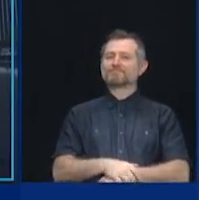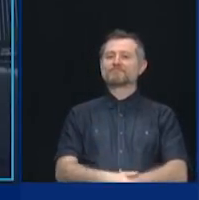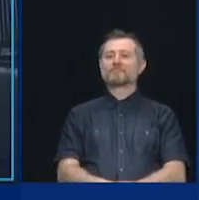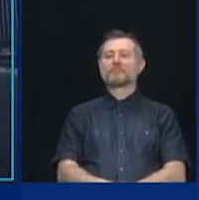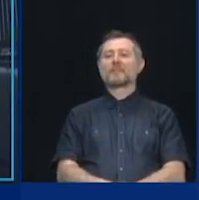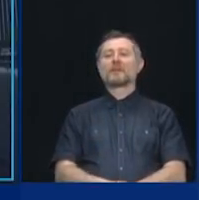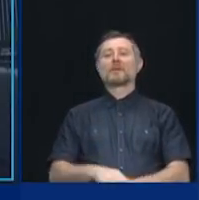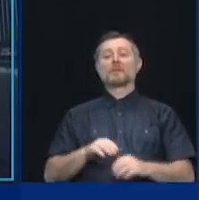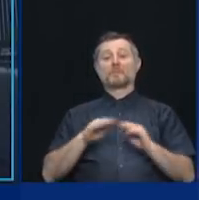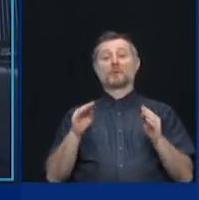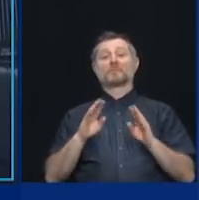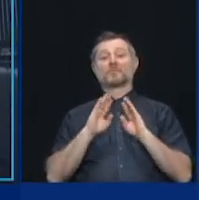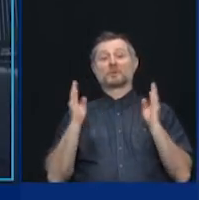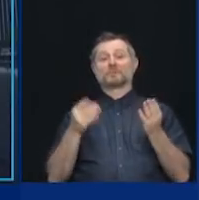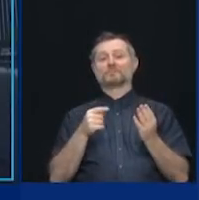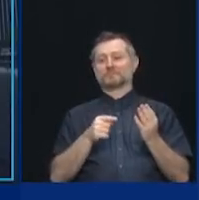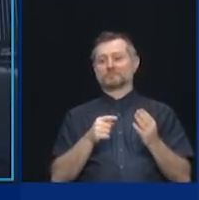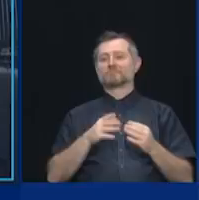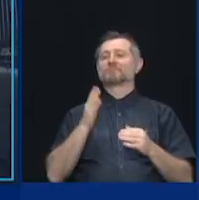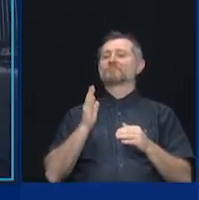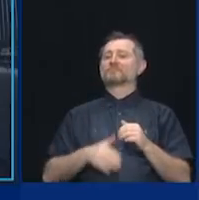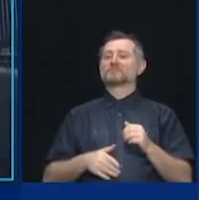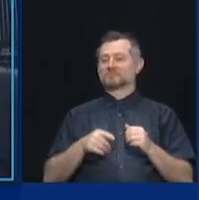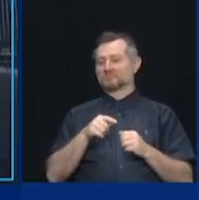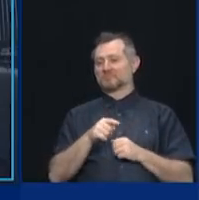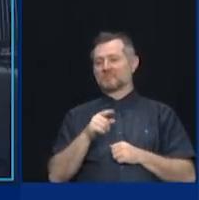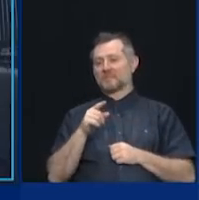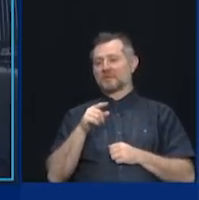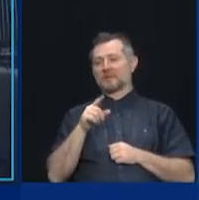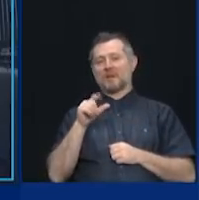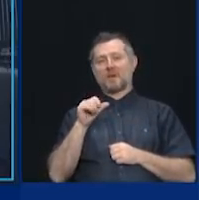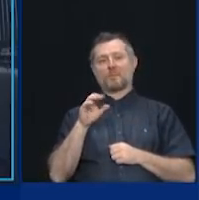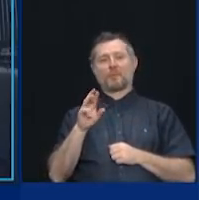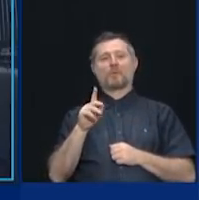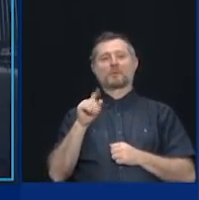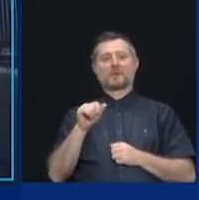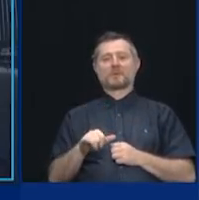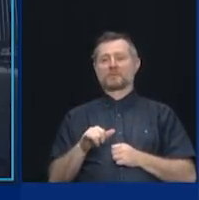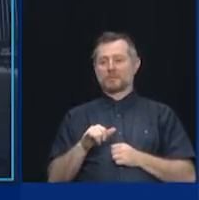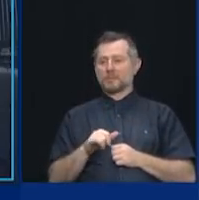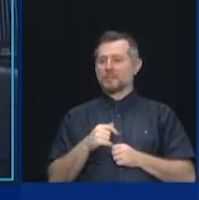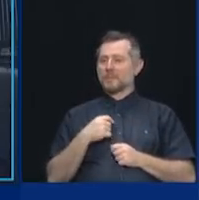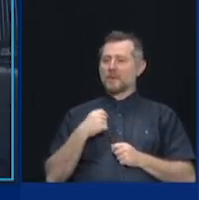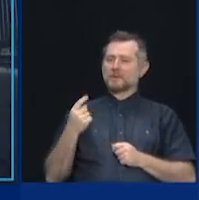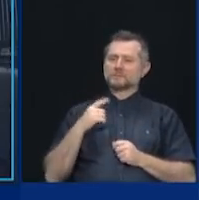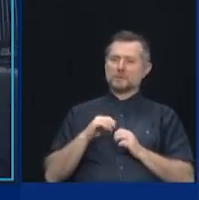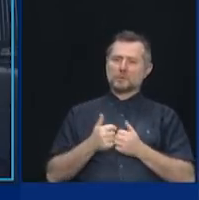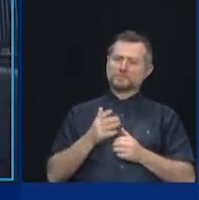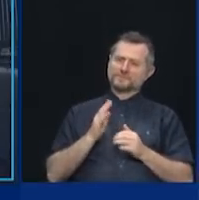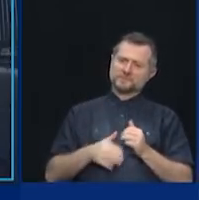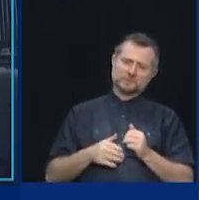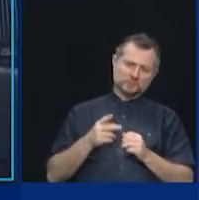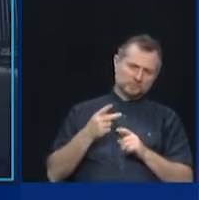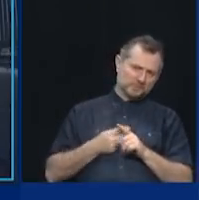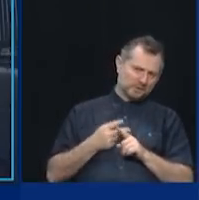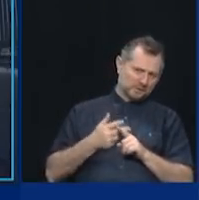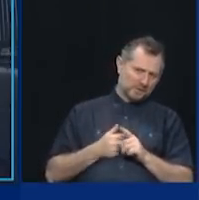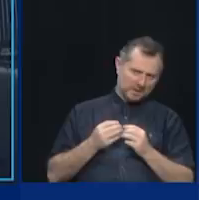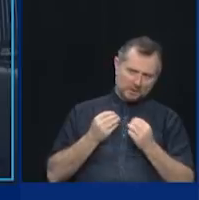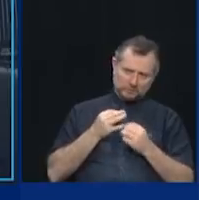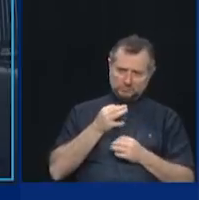on Labor Day. How can it only be done in a couple of months? Kelly Cummings has promised